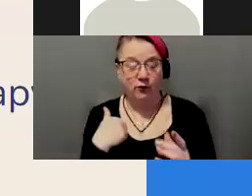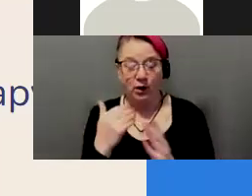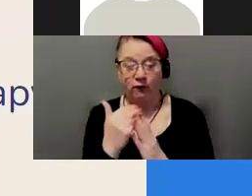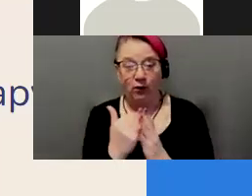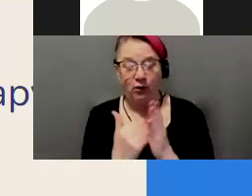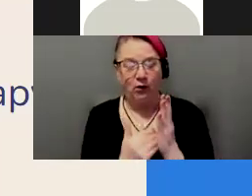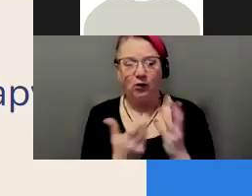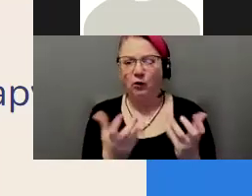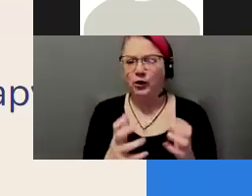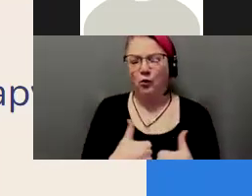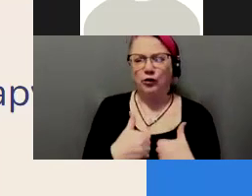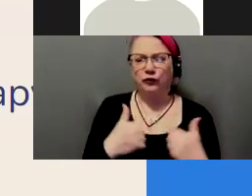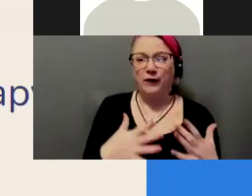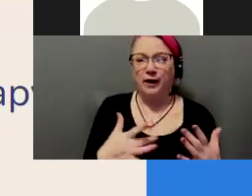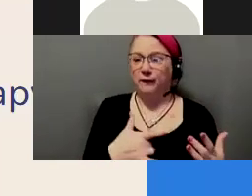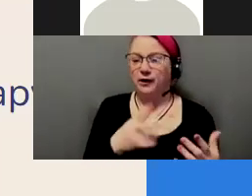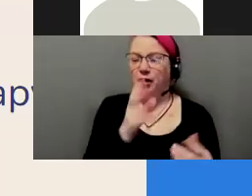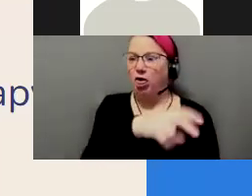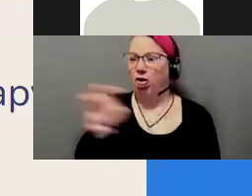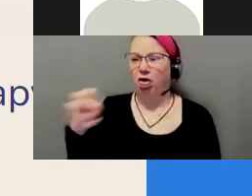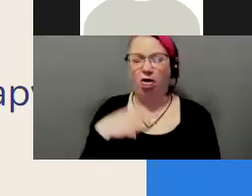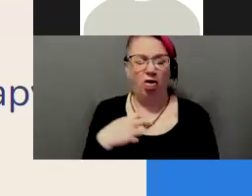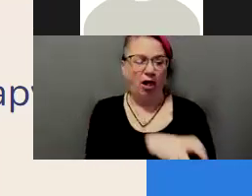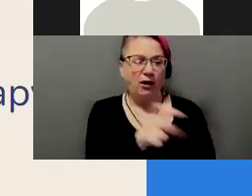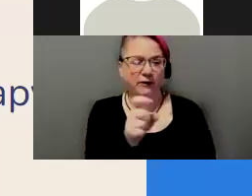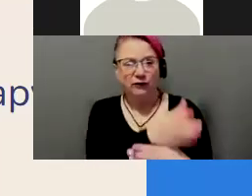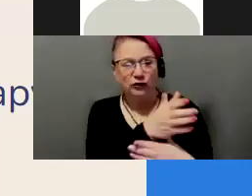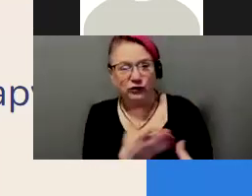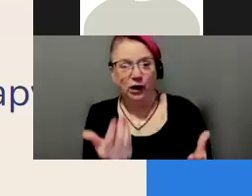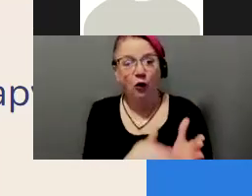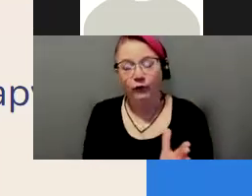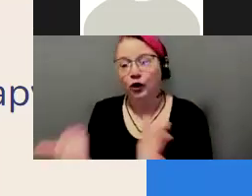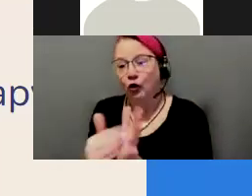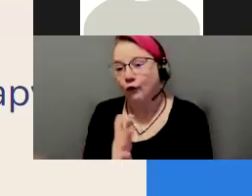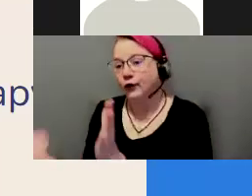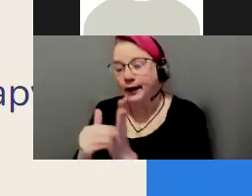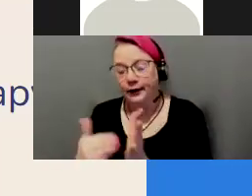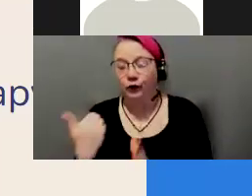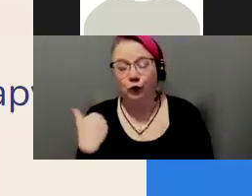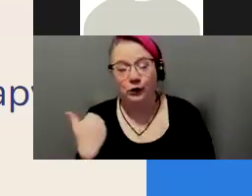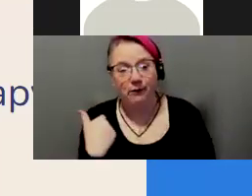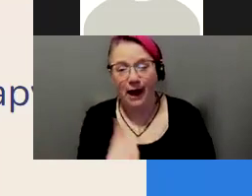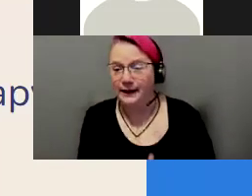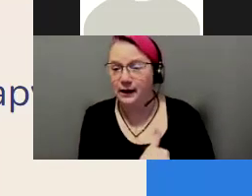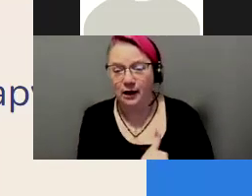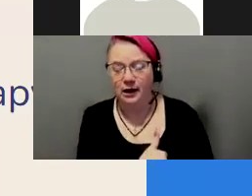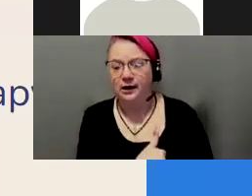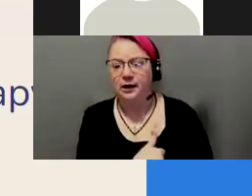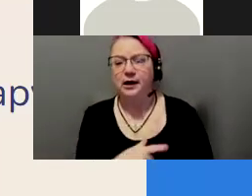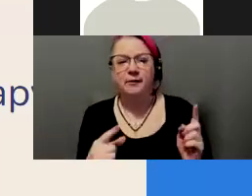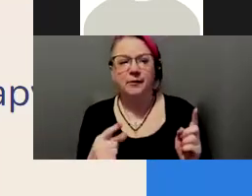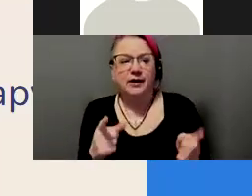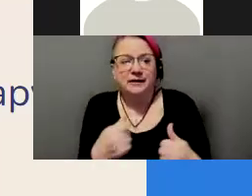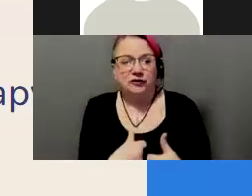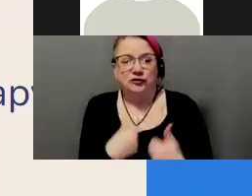want a survivor to feel bounced around or like they need to share details over and over again to remind us, but these